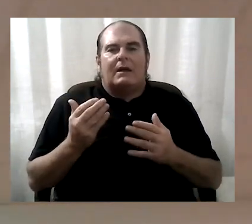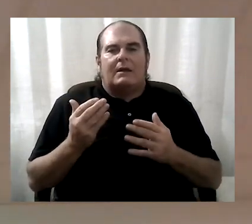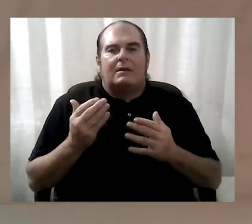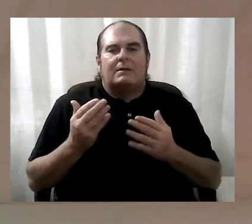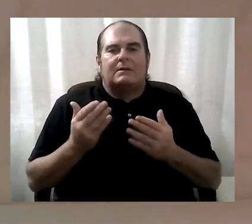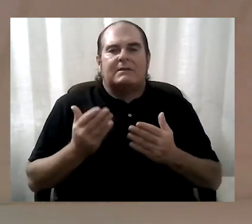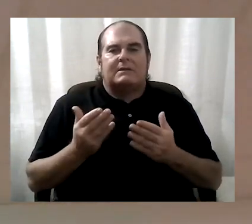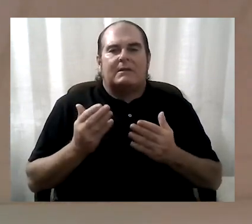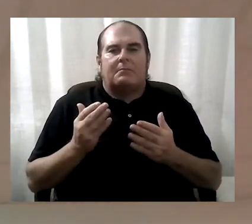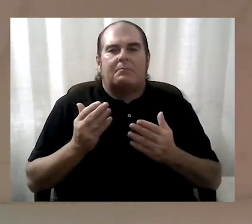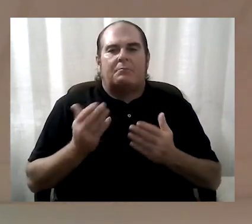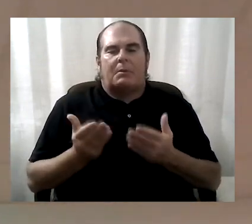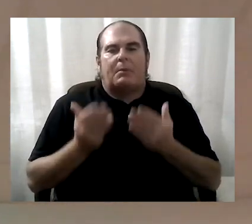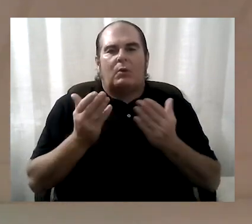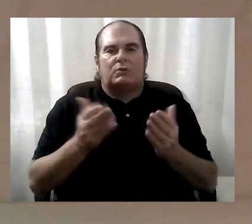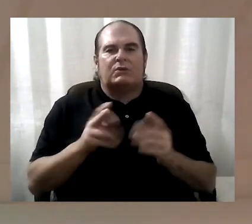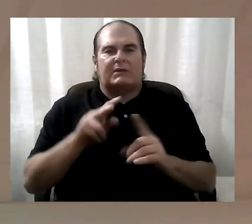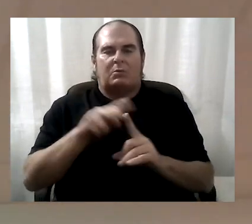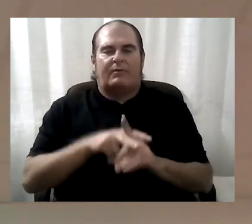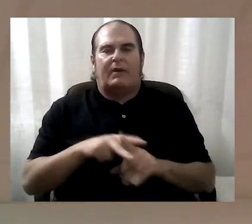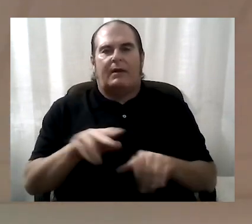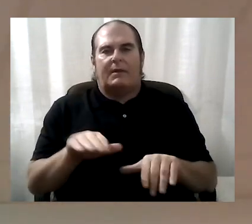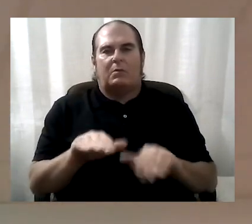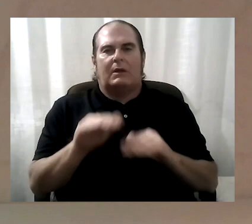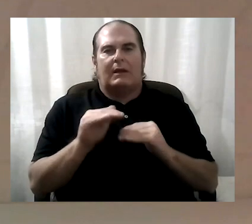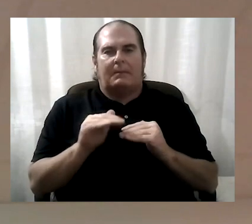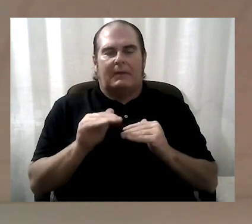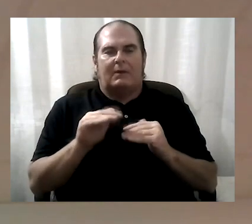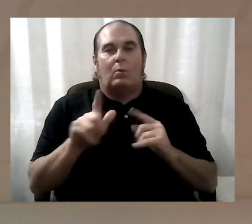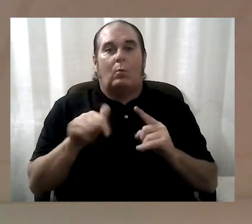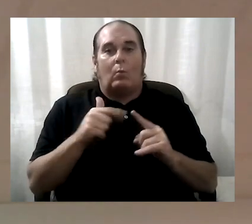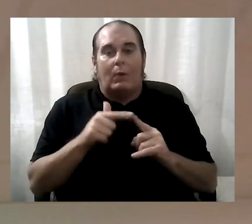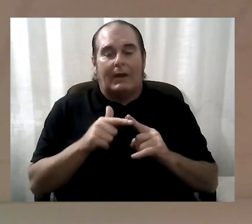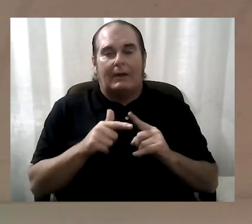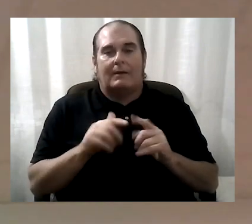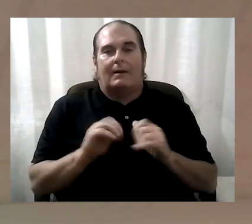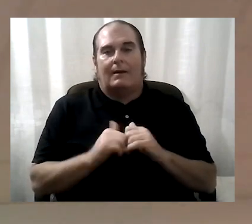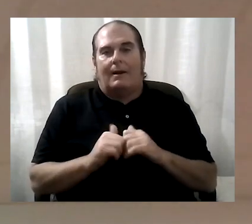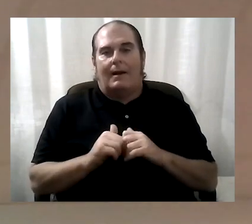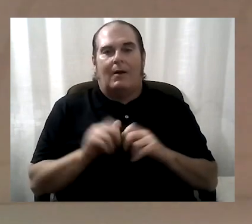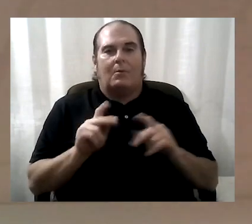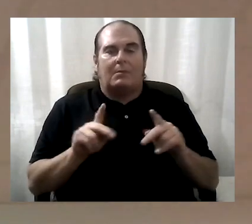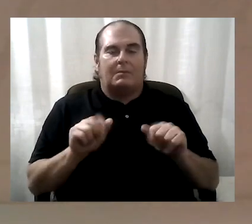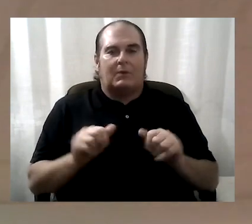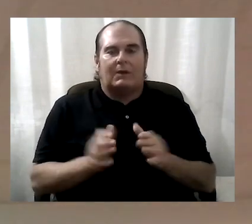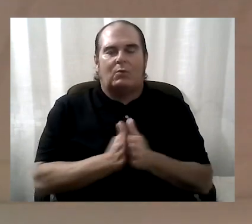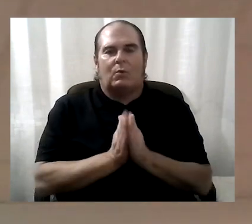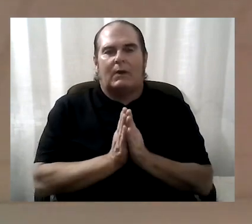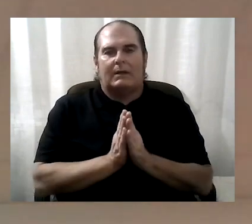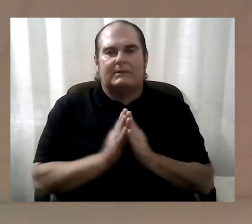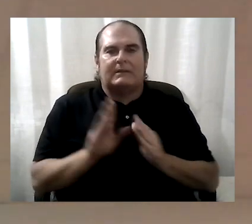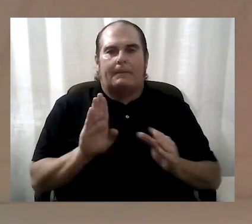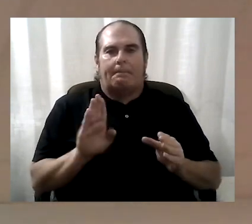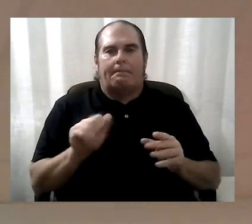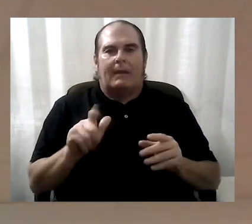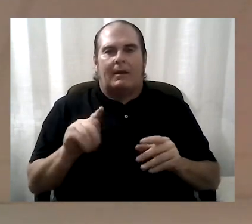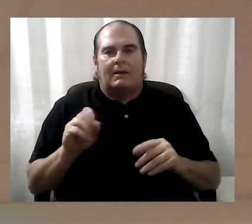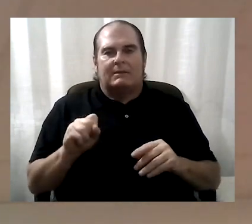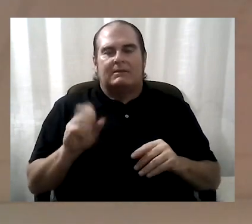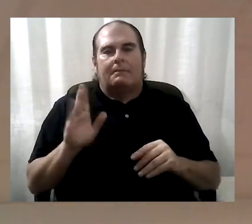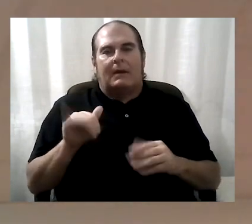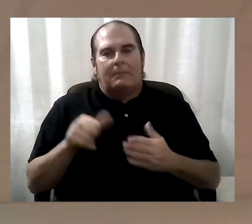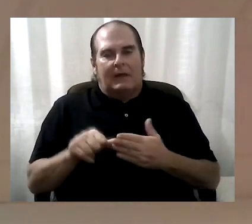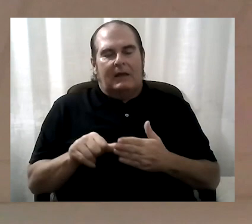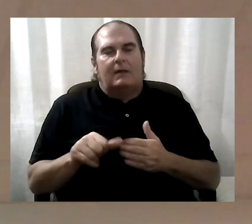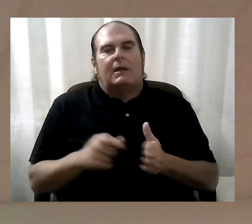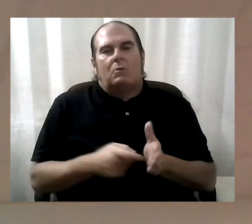would limit when and how people can request ballots by mail and require more information. And so it's going to